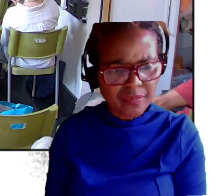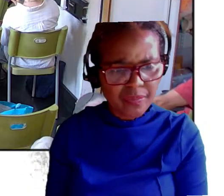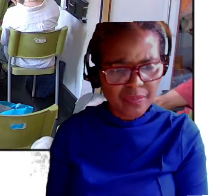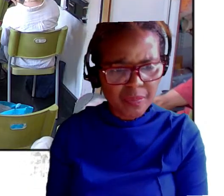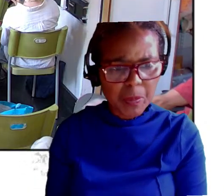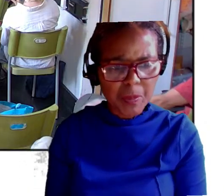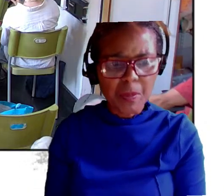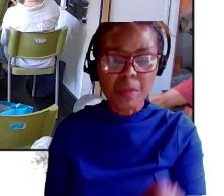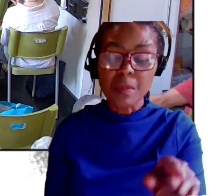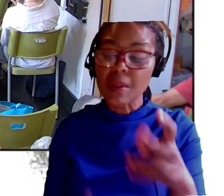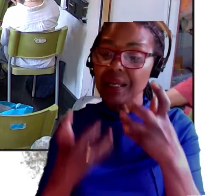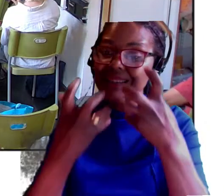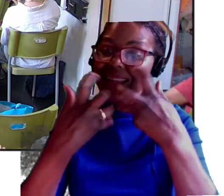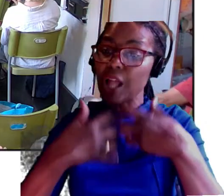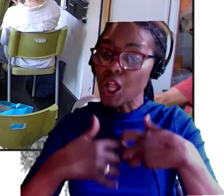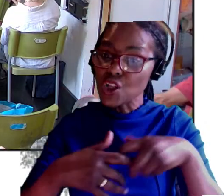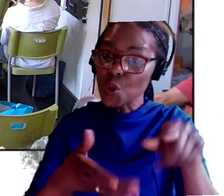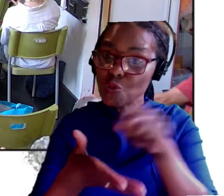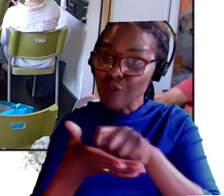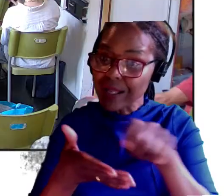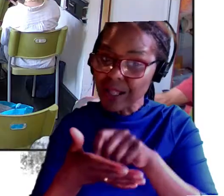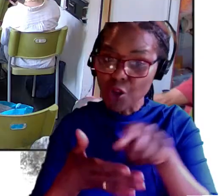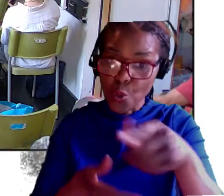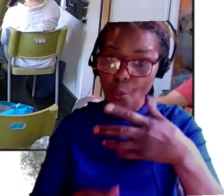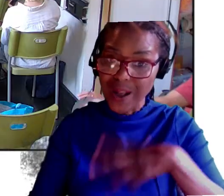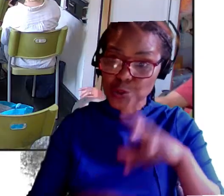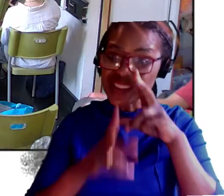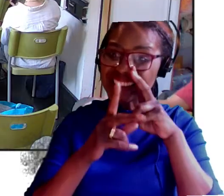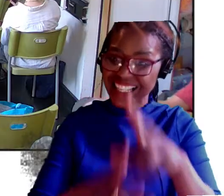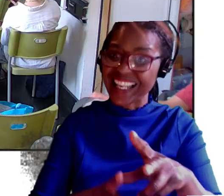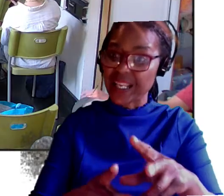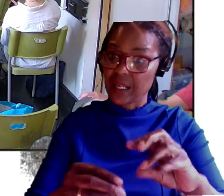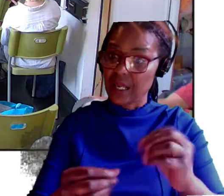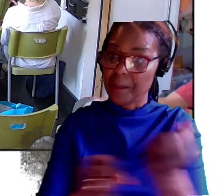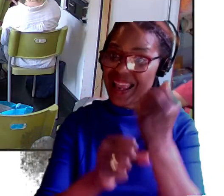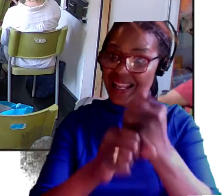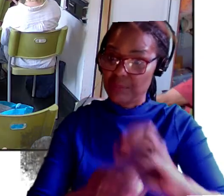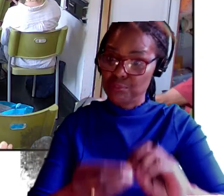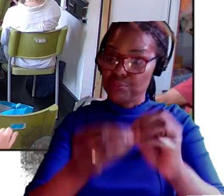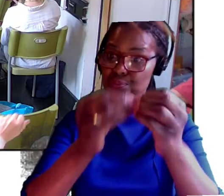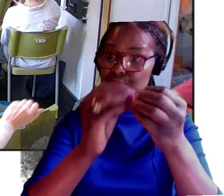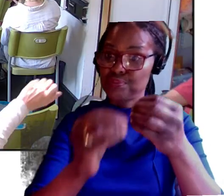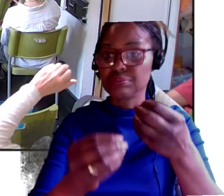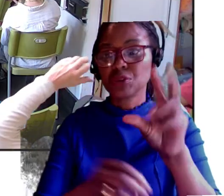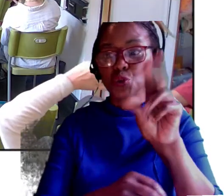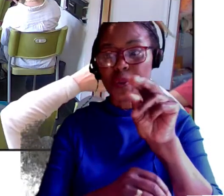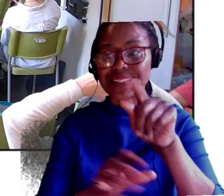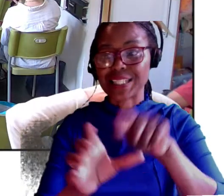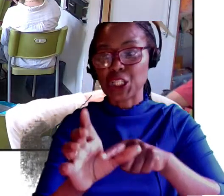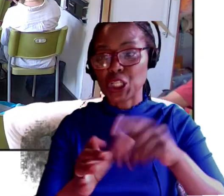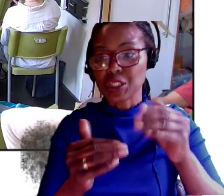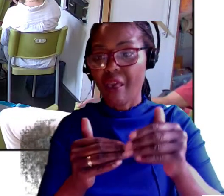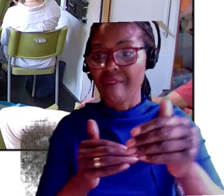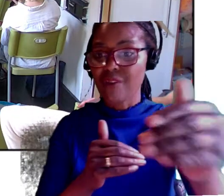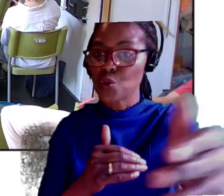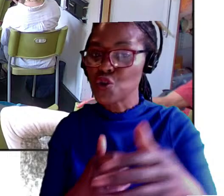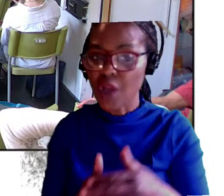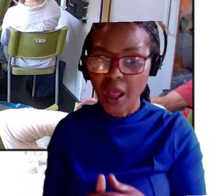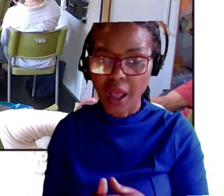see invented in 20 years? Obviously, there's been a lot of talk about how innovation, you're not aware of the